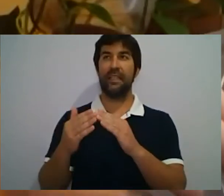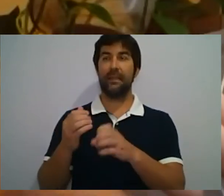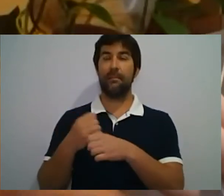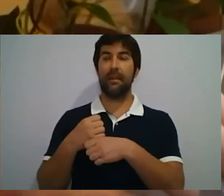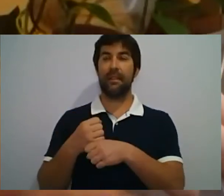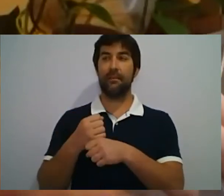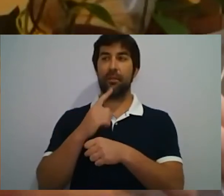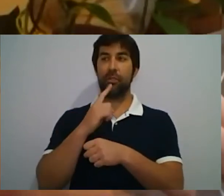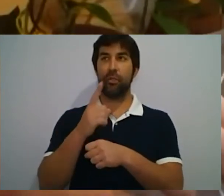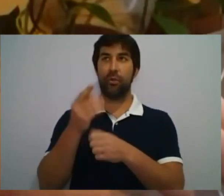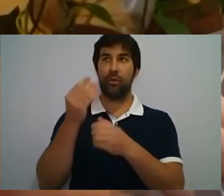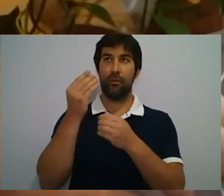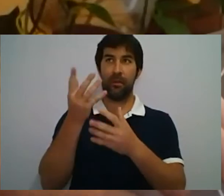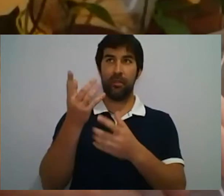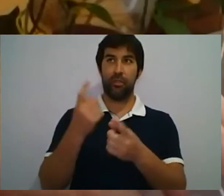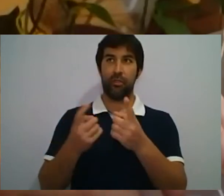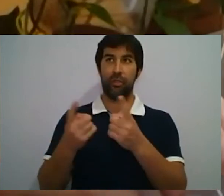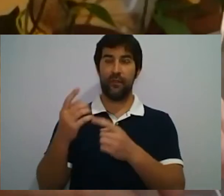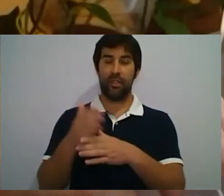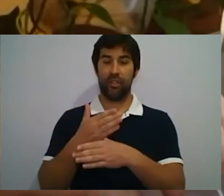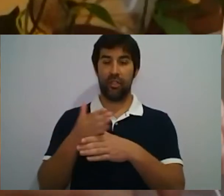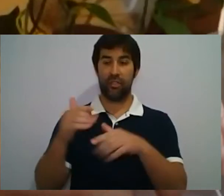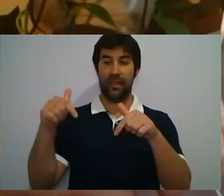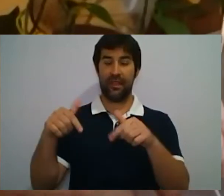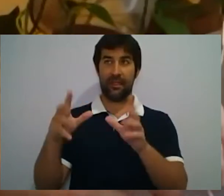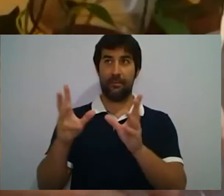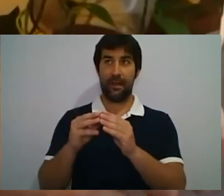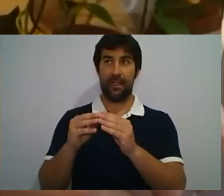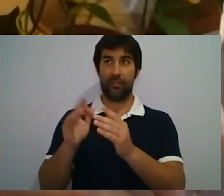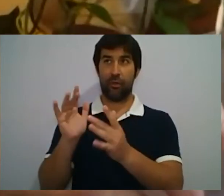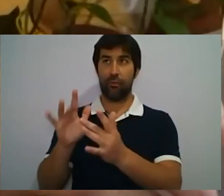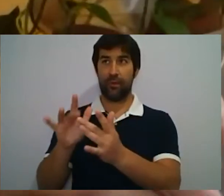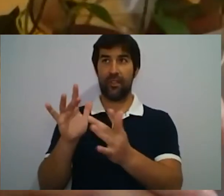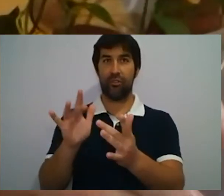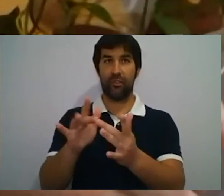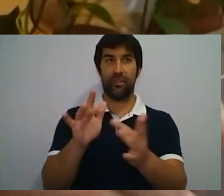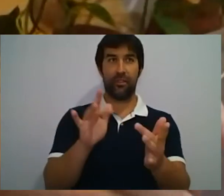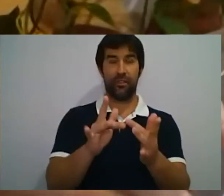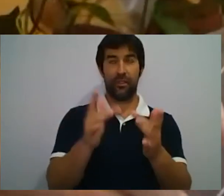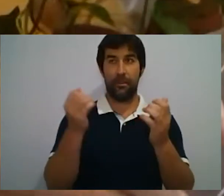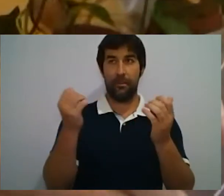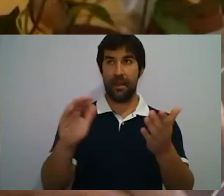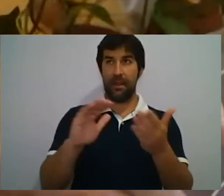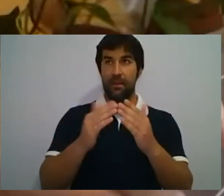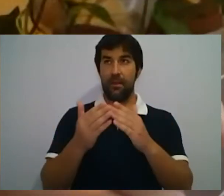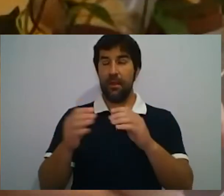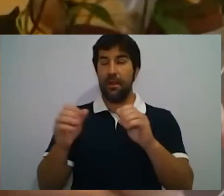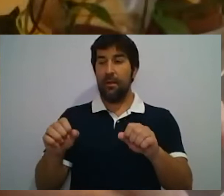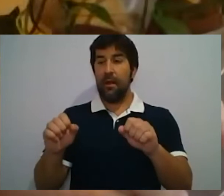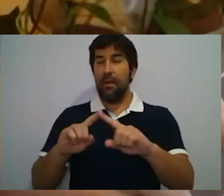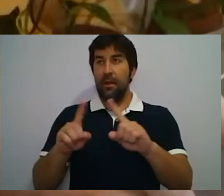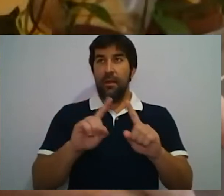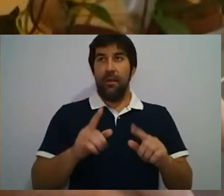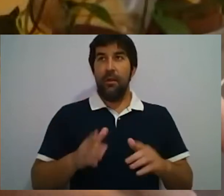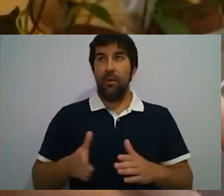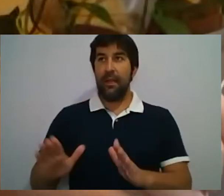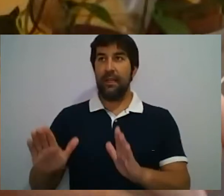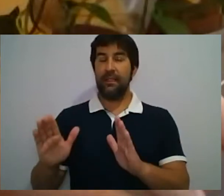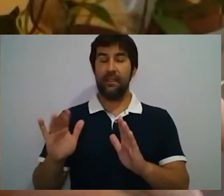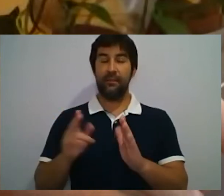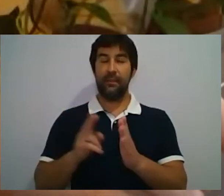Is this something that really is a risk to public safety or property if we